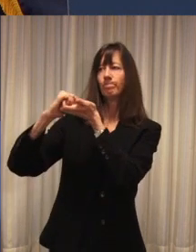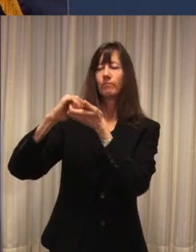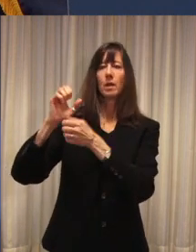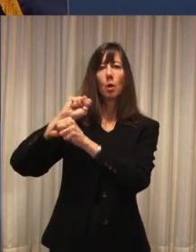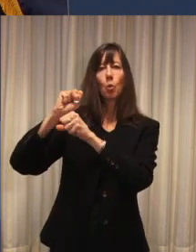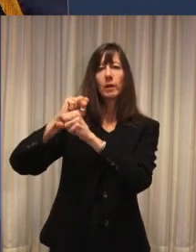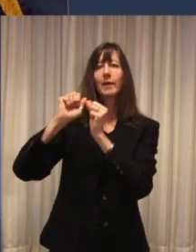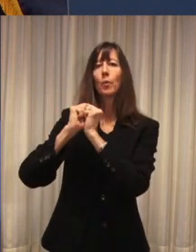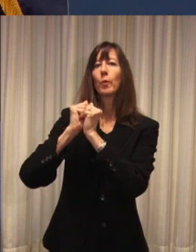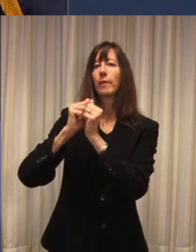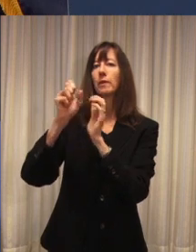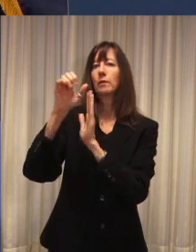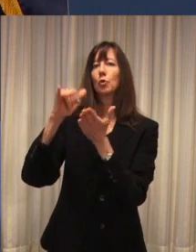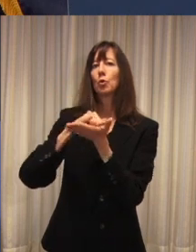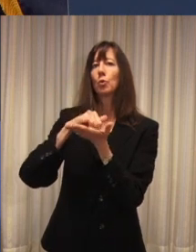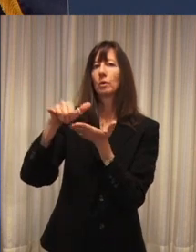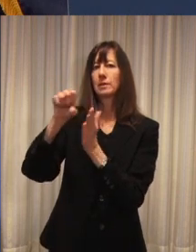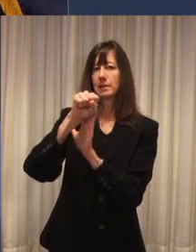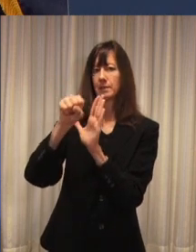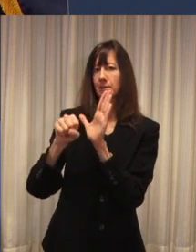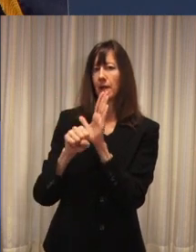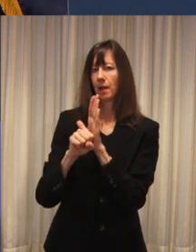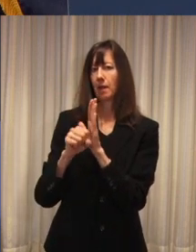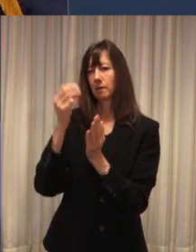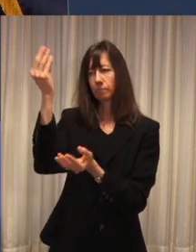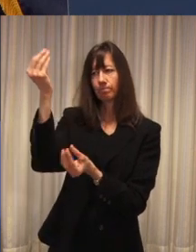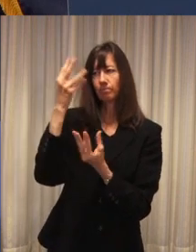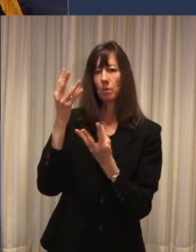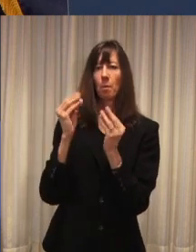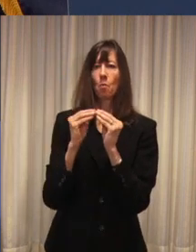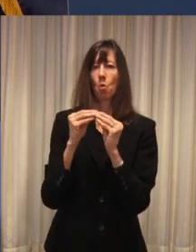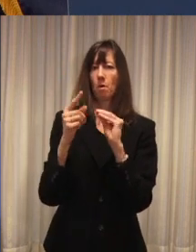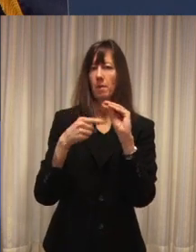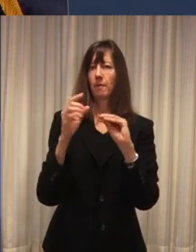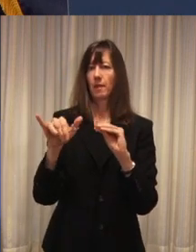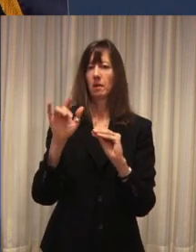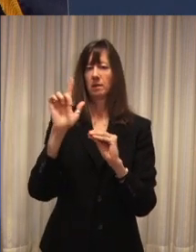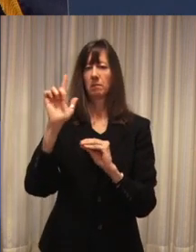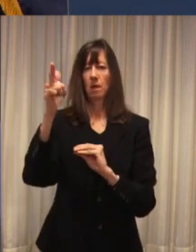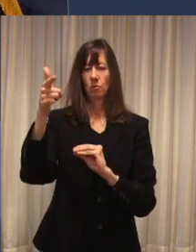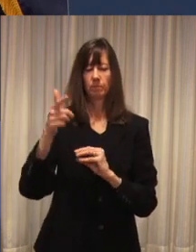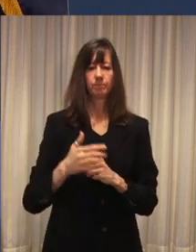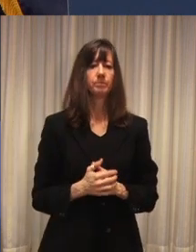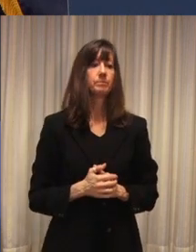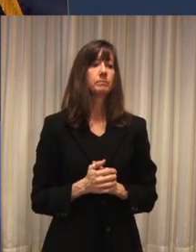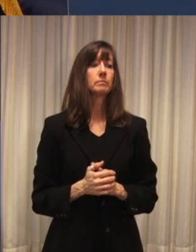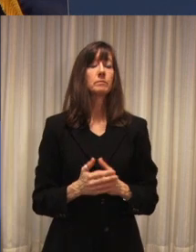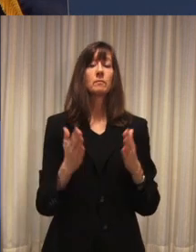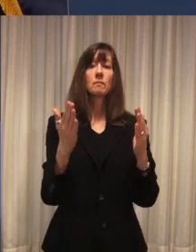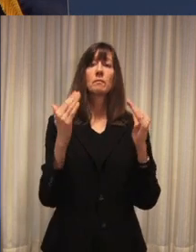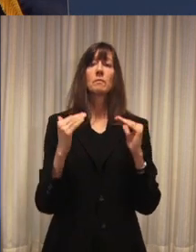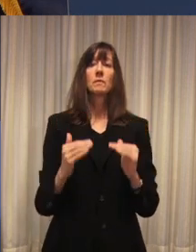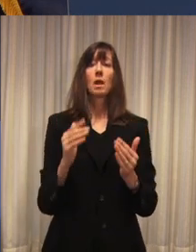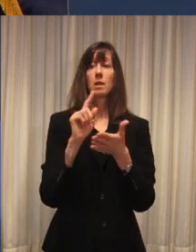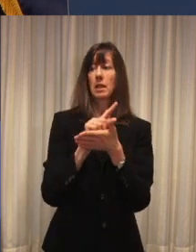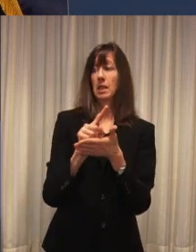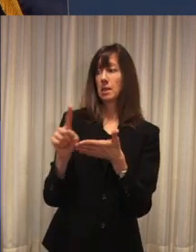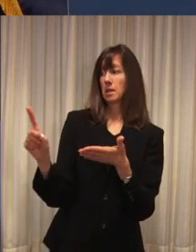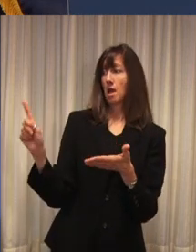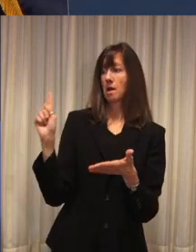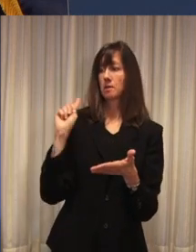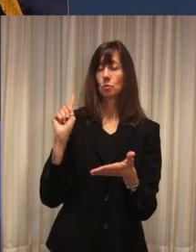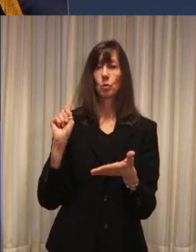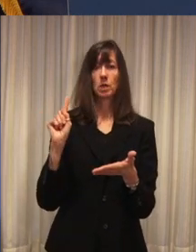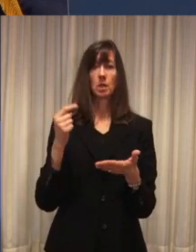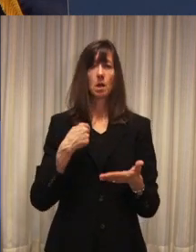can. One last note on what we're doing in terms of testing. Last week, I spoke about